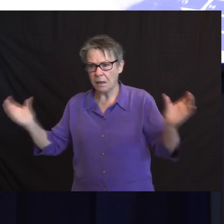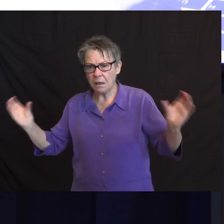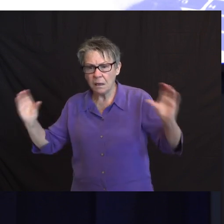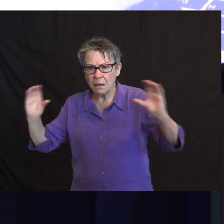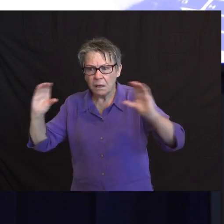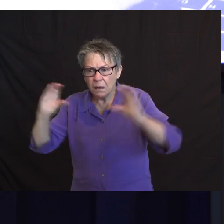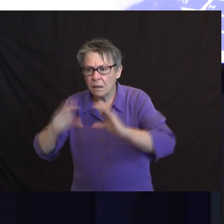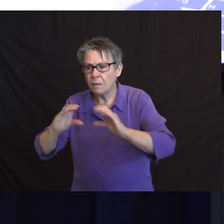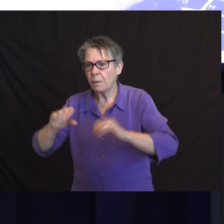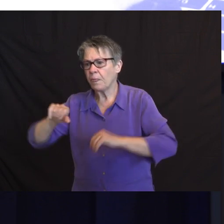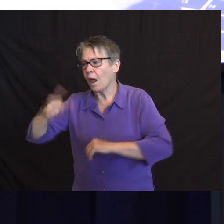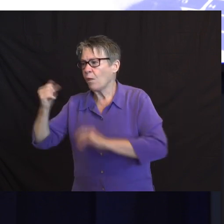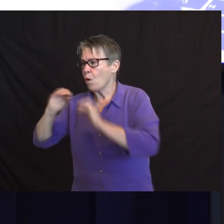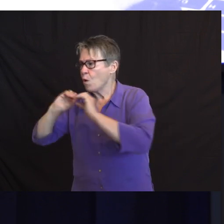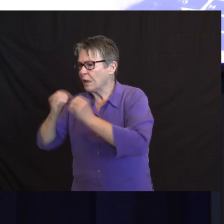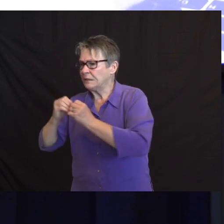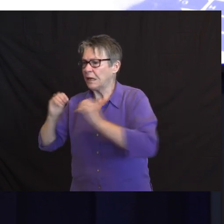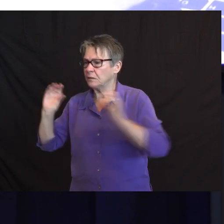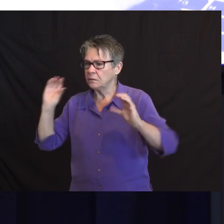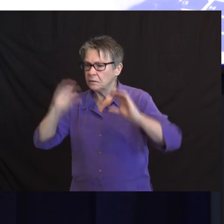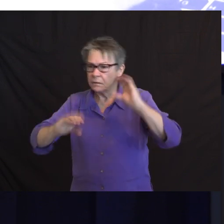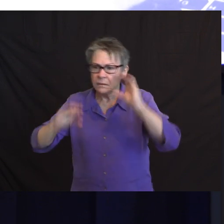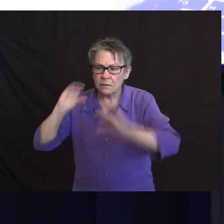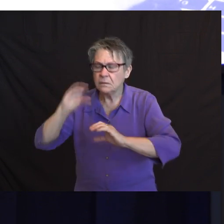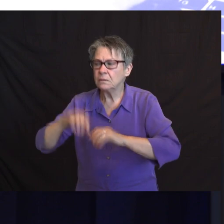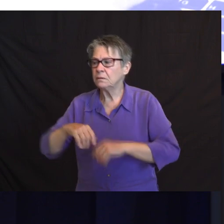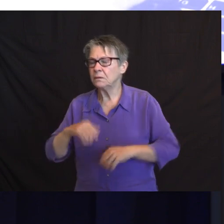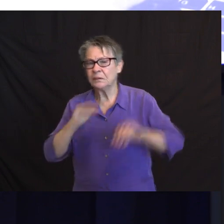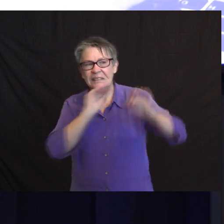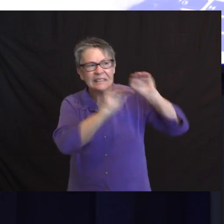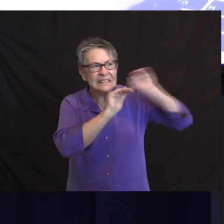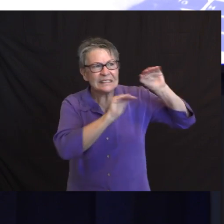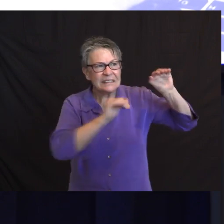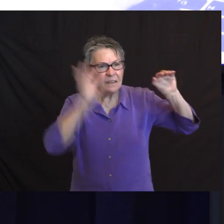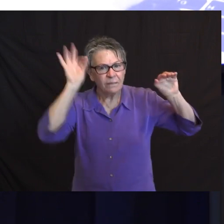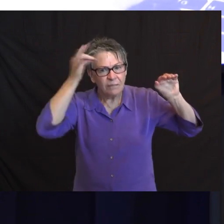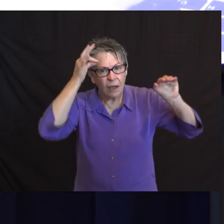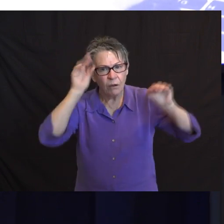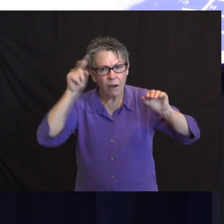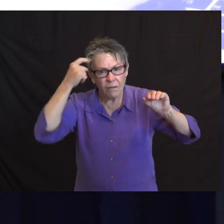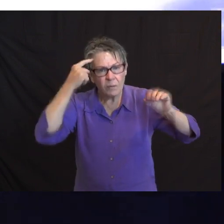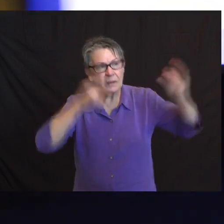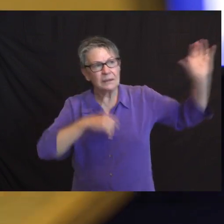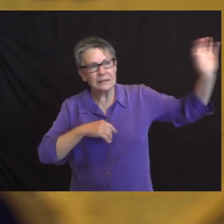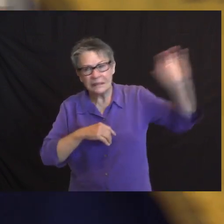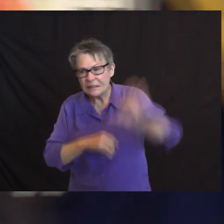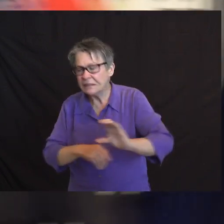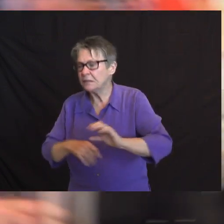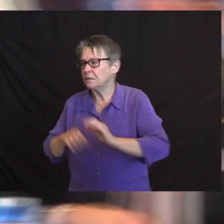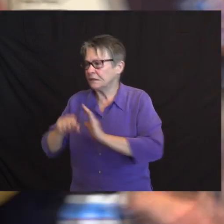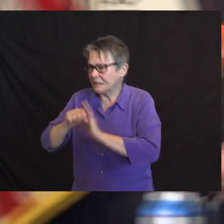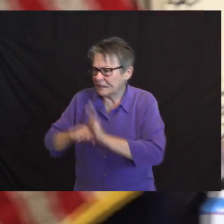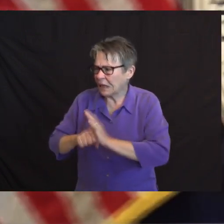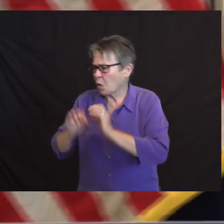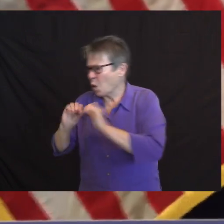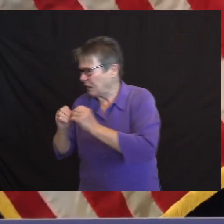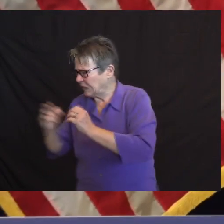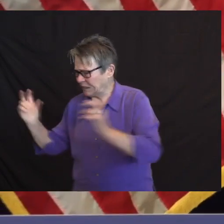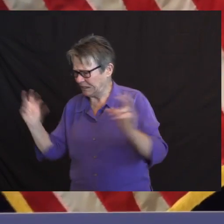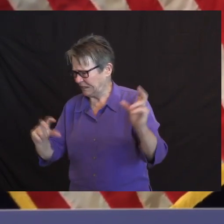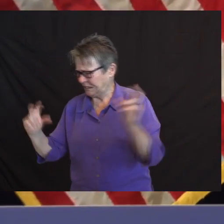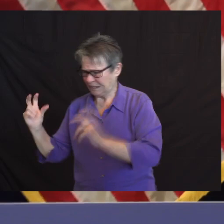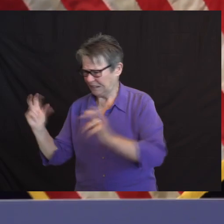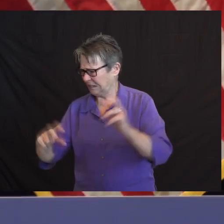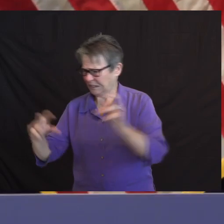as well as working with the legislature to help get dedicated funding for New Jersey Transit. Thank you, Kevin. Thanks, Elise.